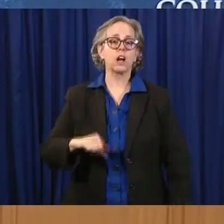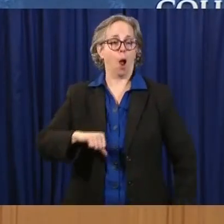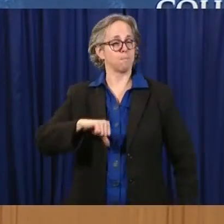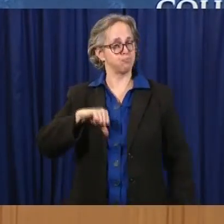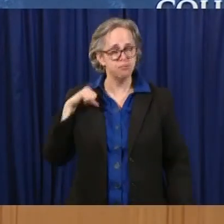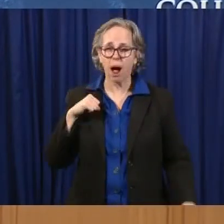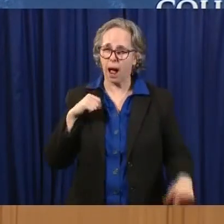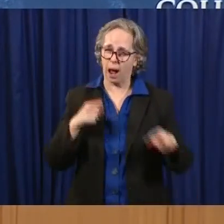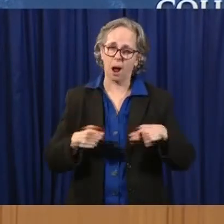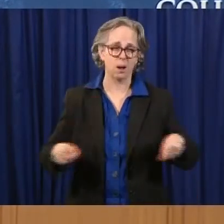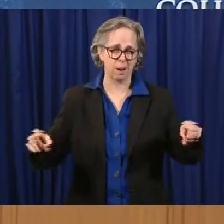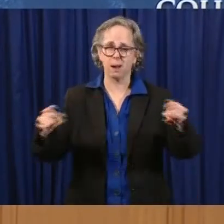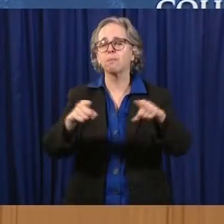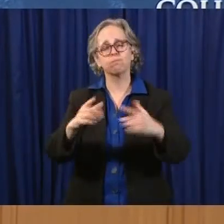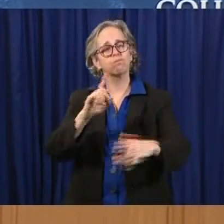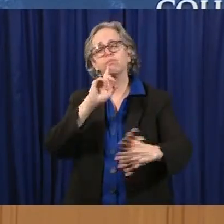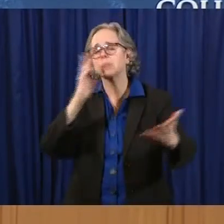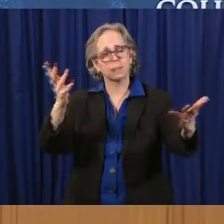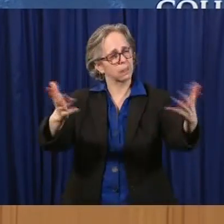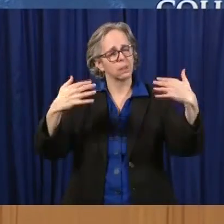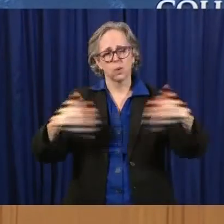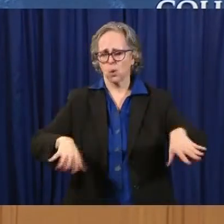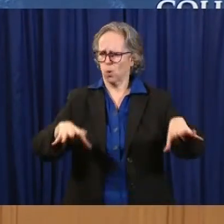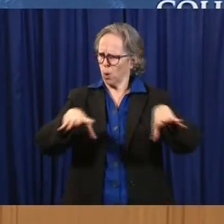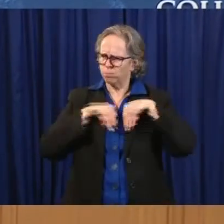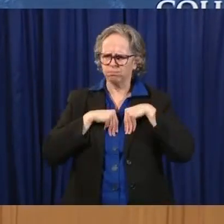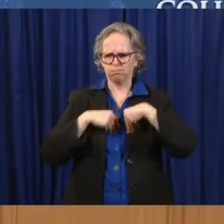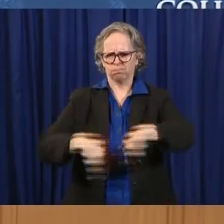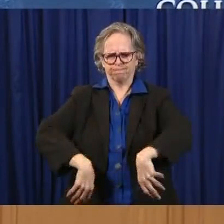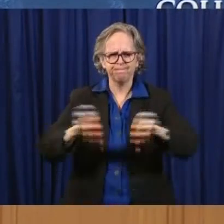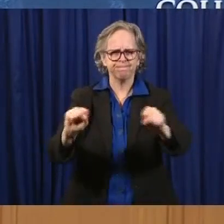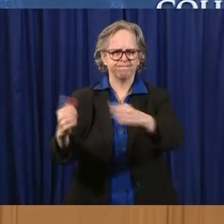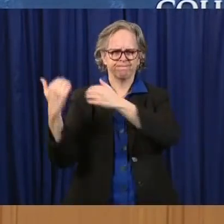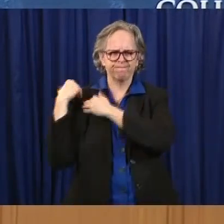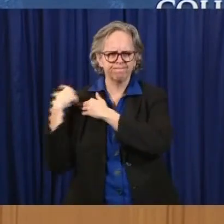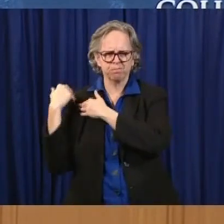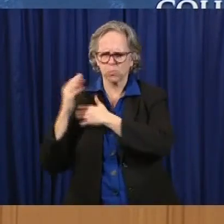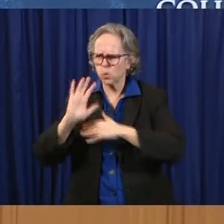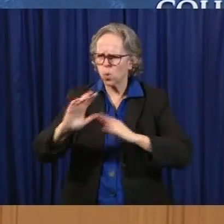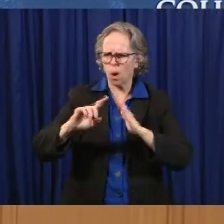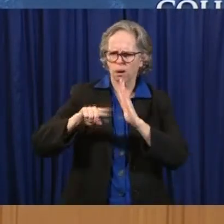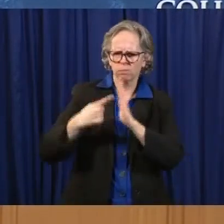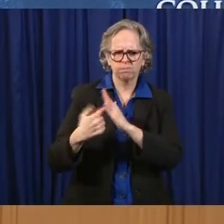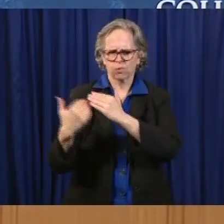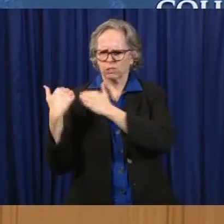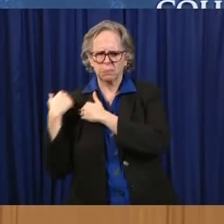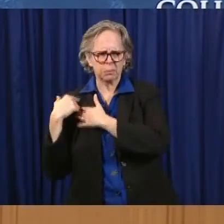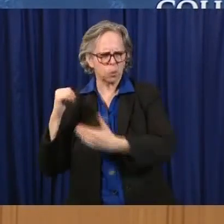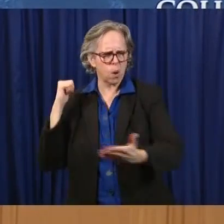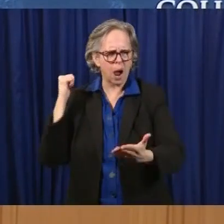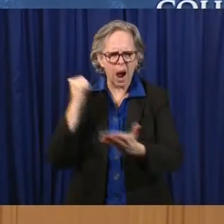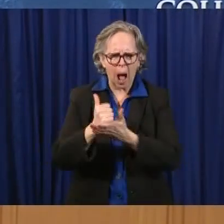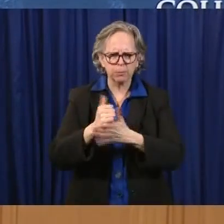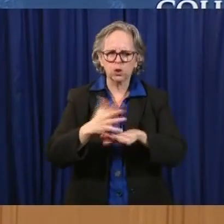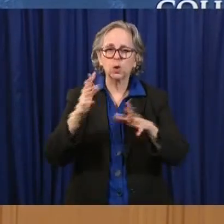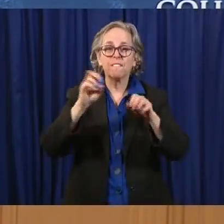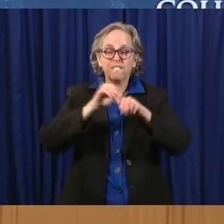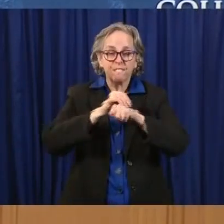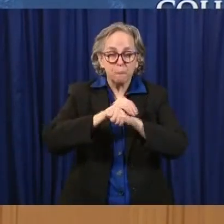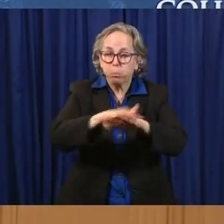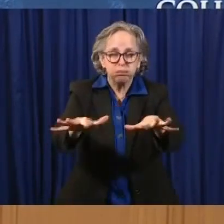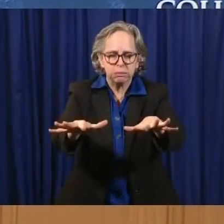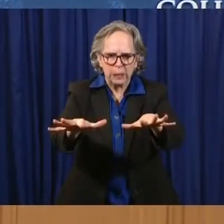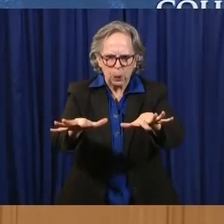have really taken to heart their personal role and responsibility in helping us slow the spread